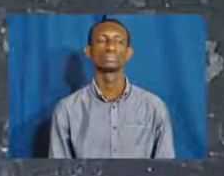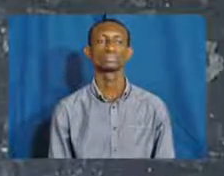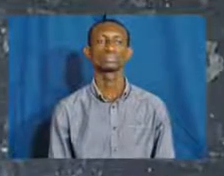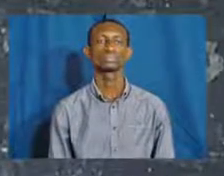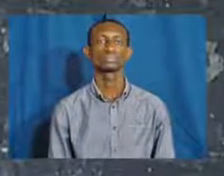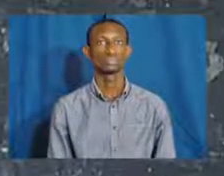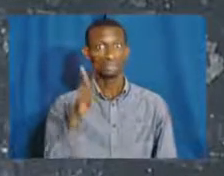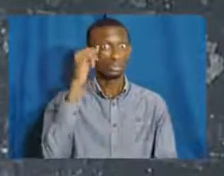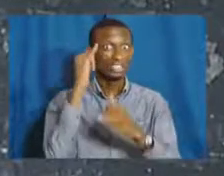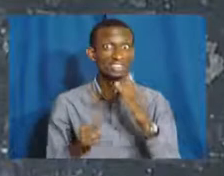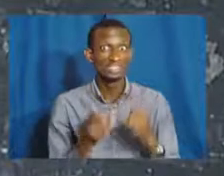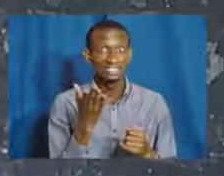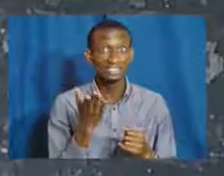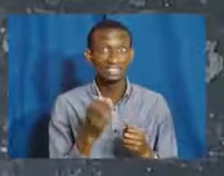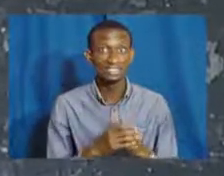Are you done?